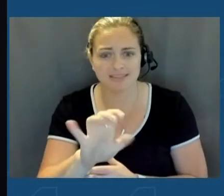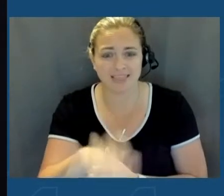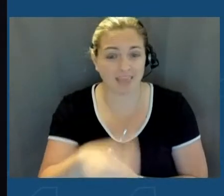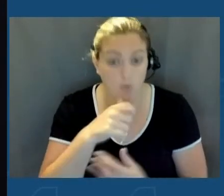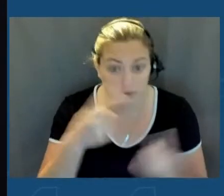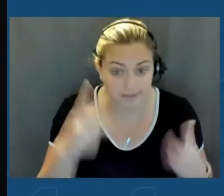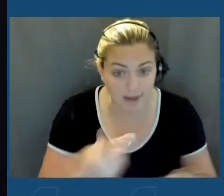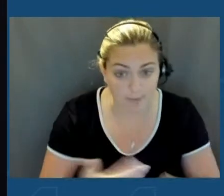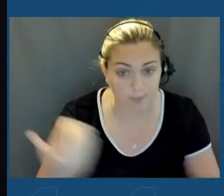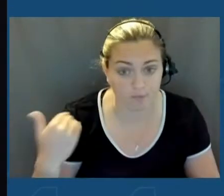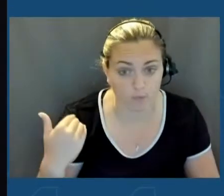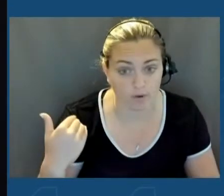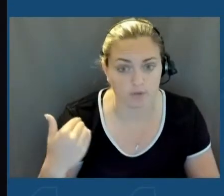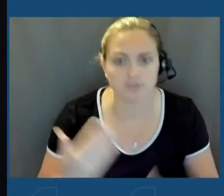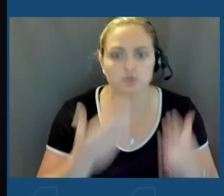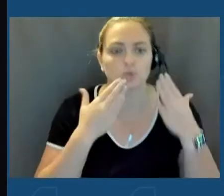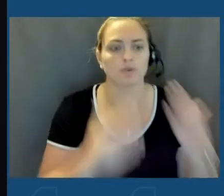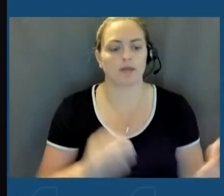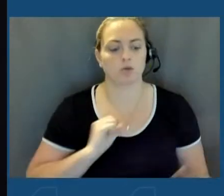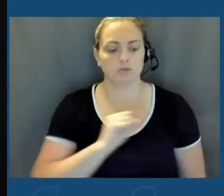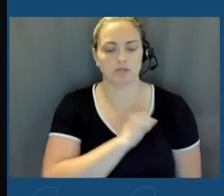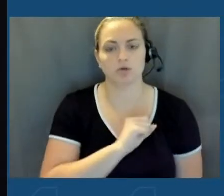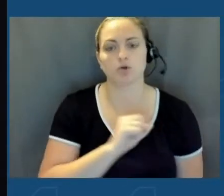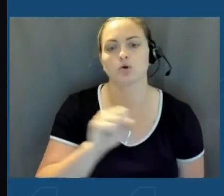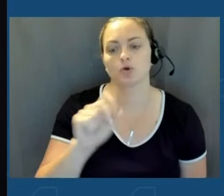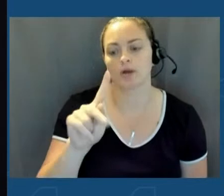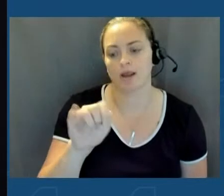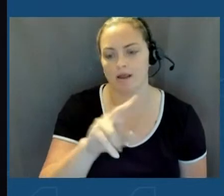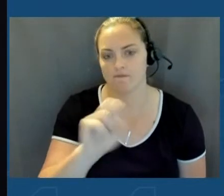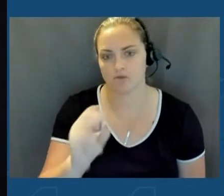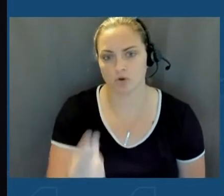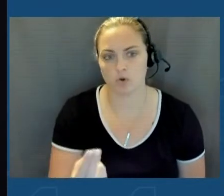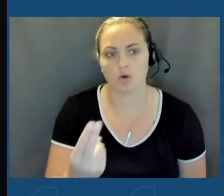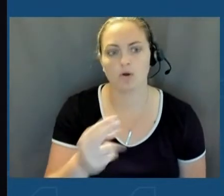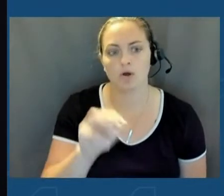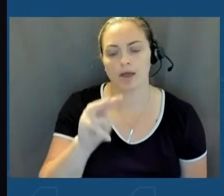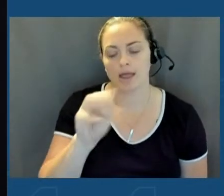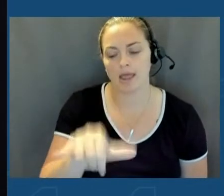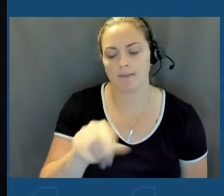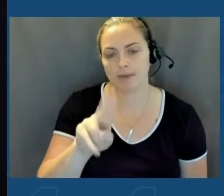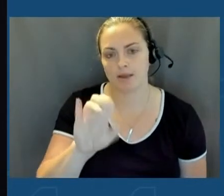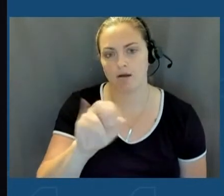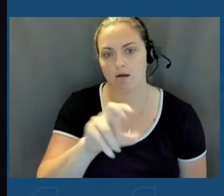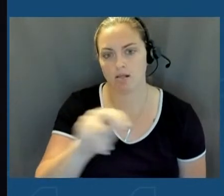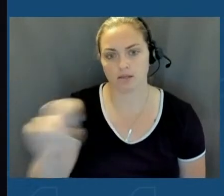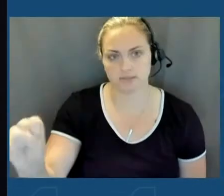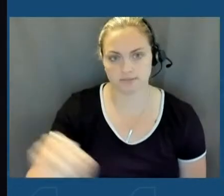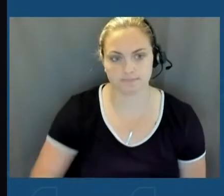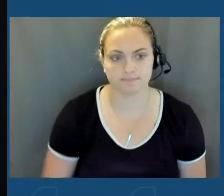happening before. Thank you, Senator Kavanaugh. Thank you, Assembly Member Amy Paulin.